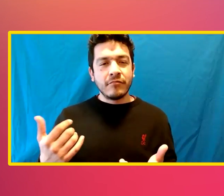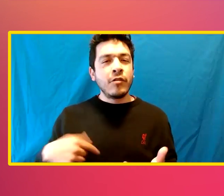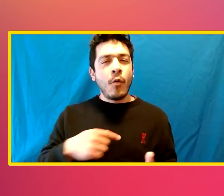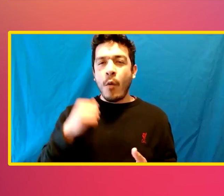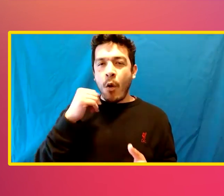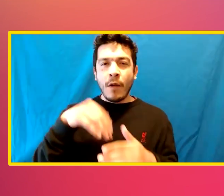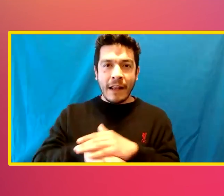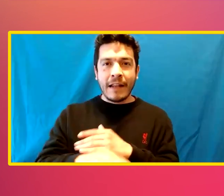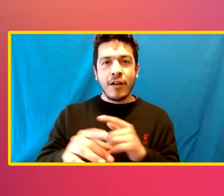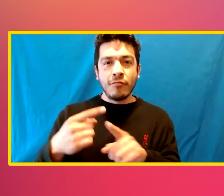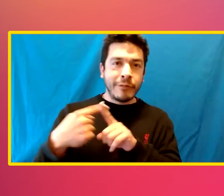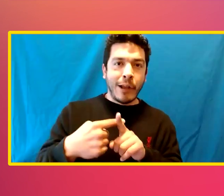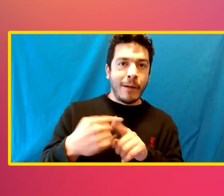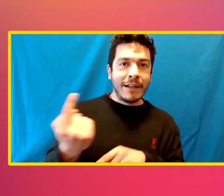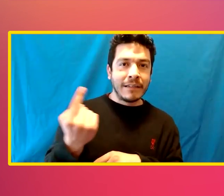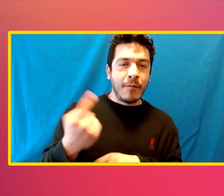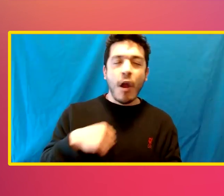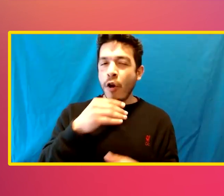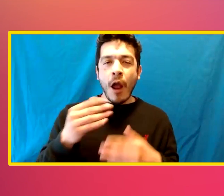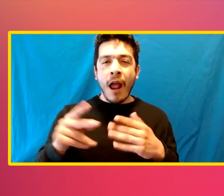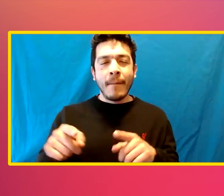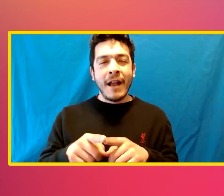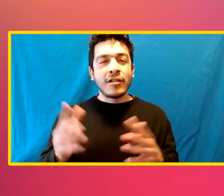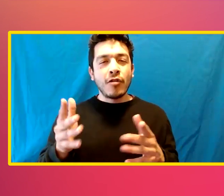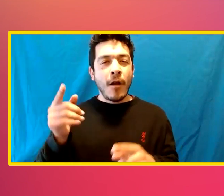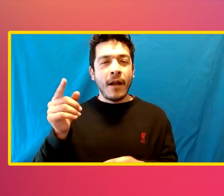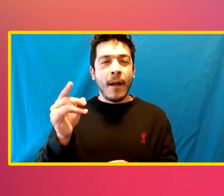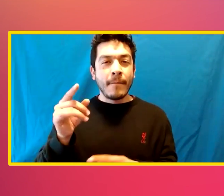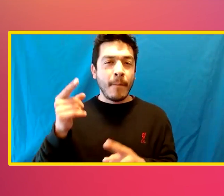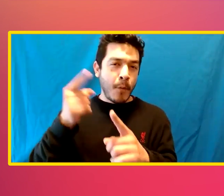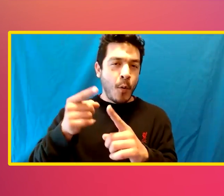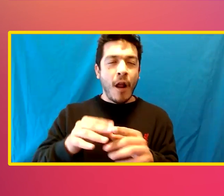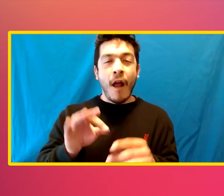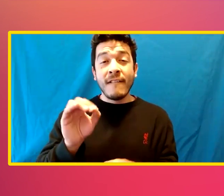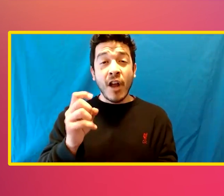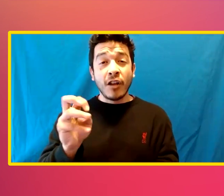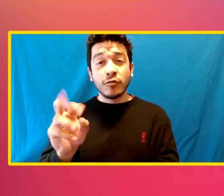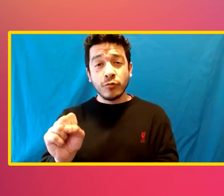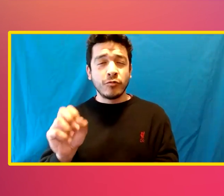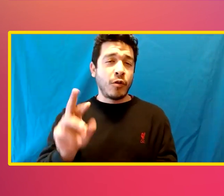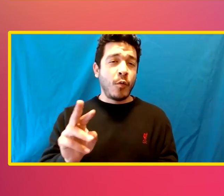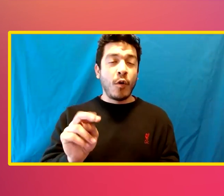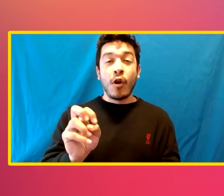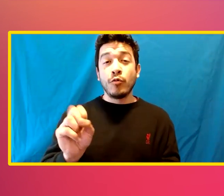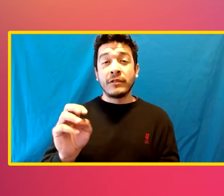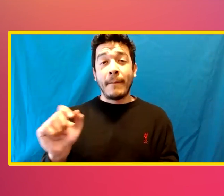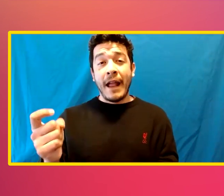get in someone's crosshairs, or we don't end up as a talking point on Fox News or